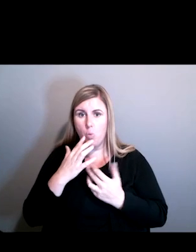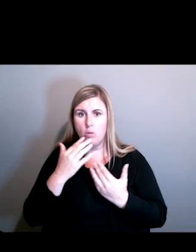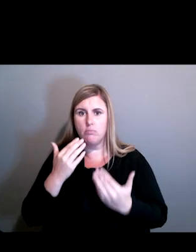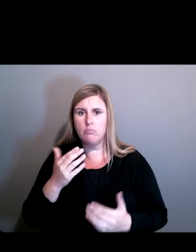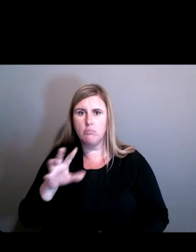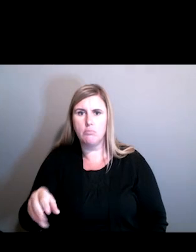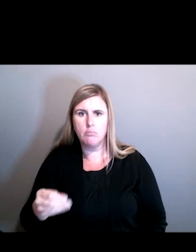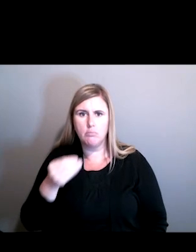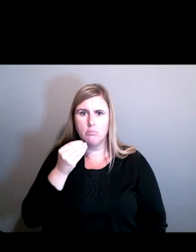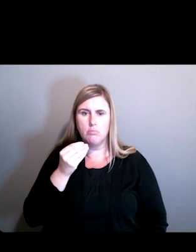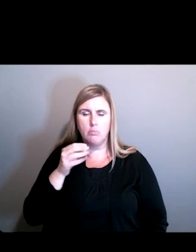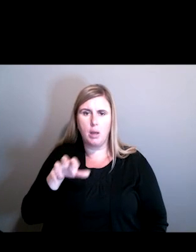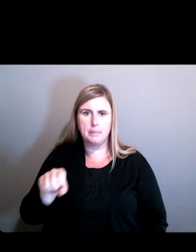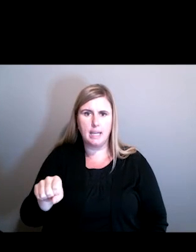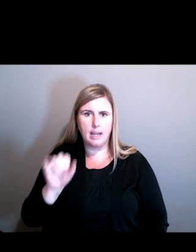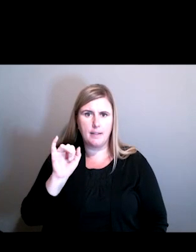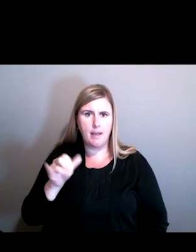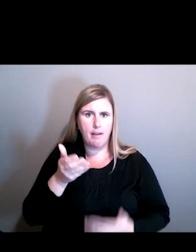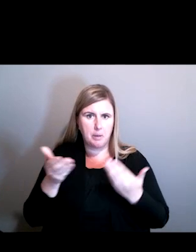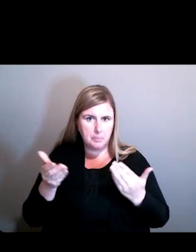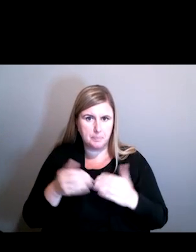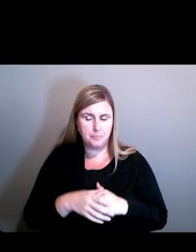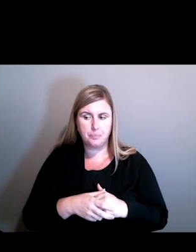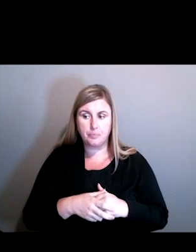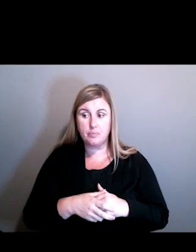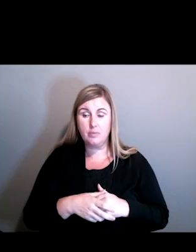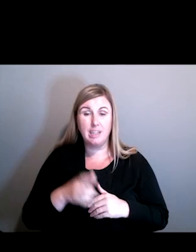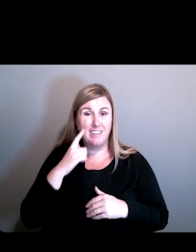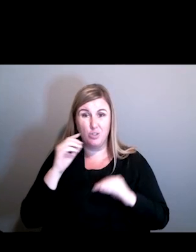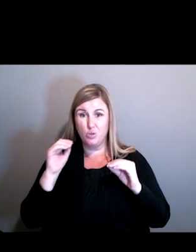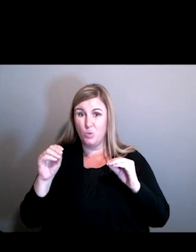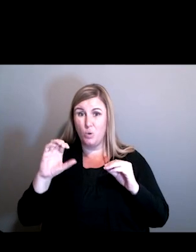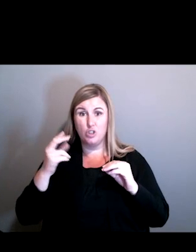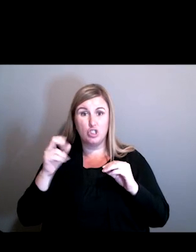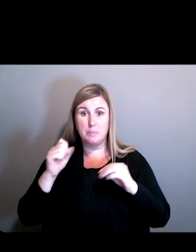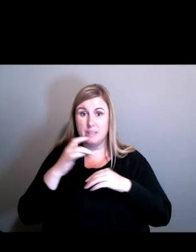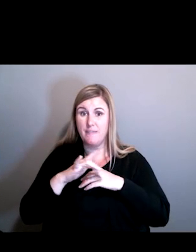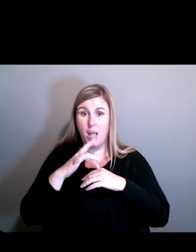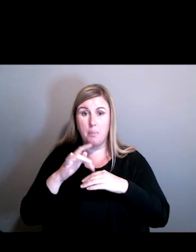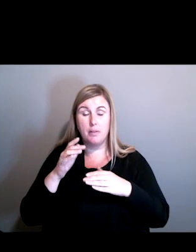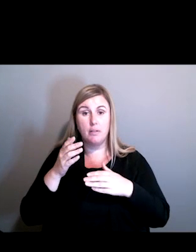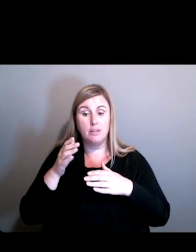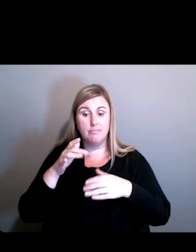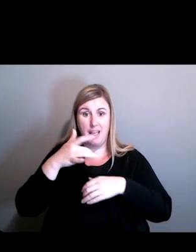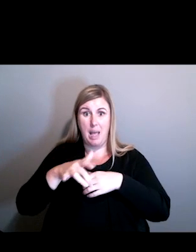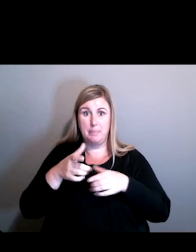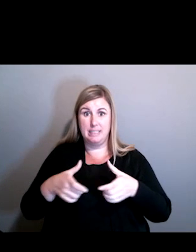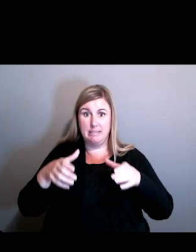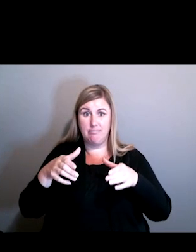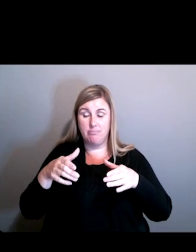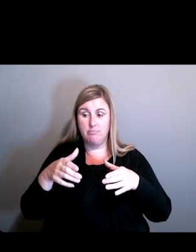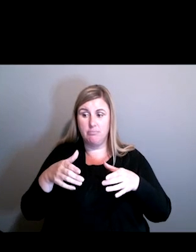will engage in behaviors to obtain that item. If there are no chips available, the container is